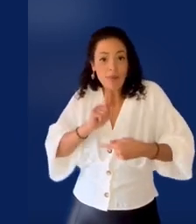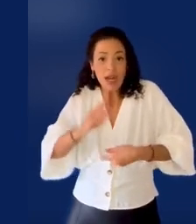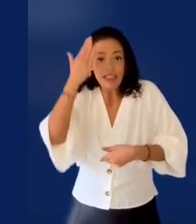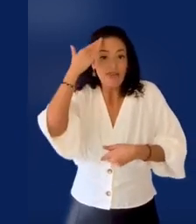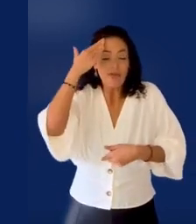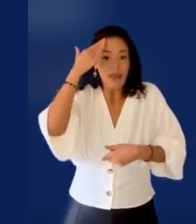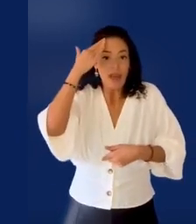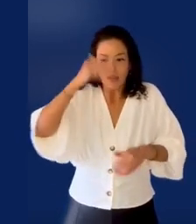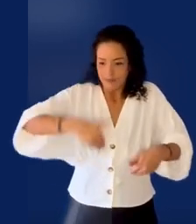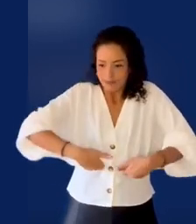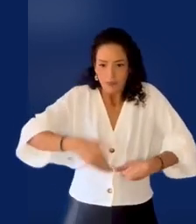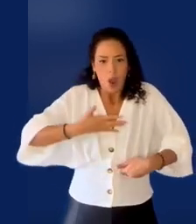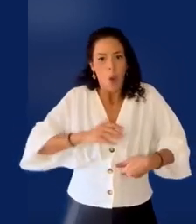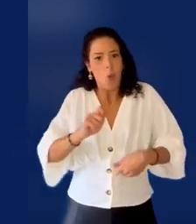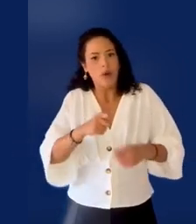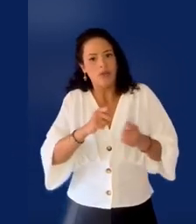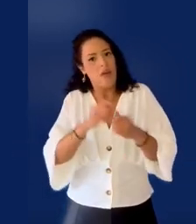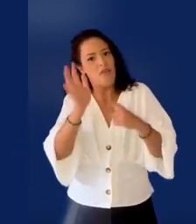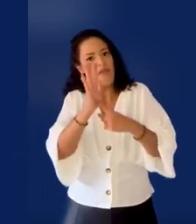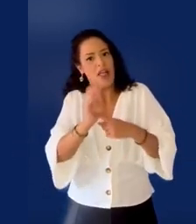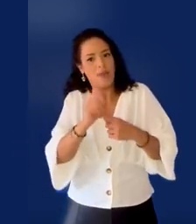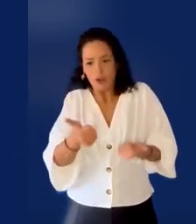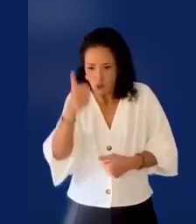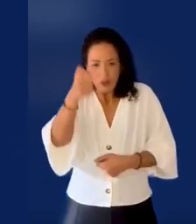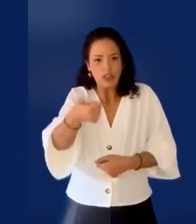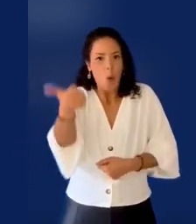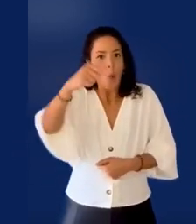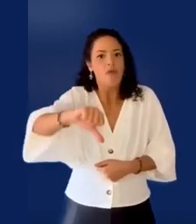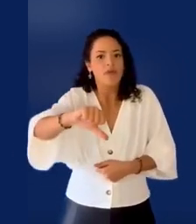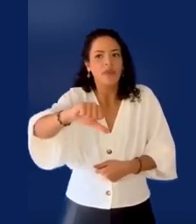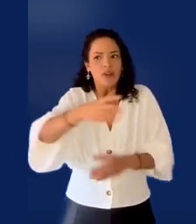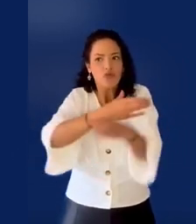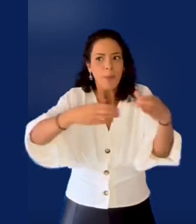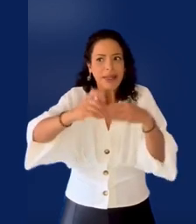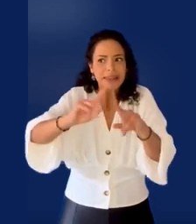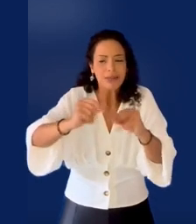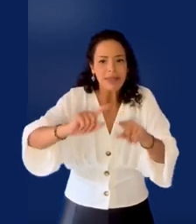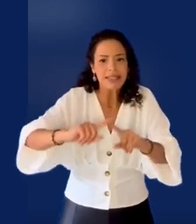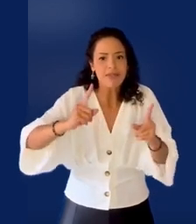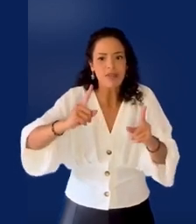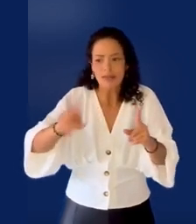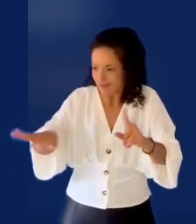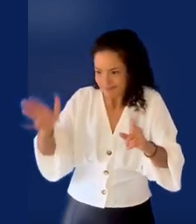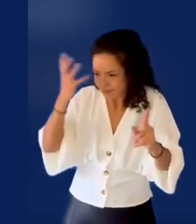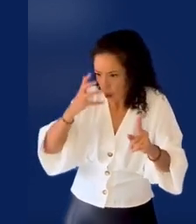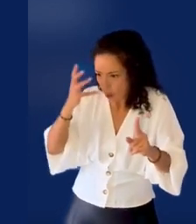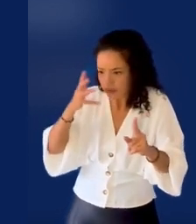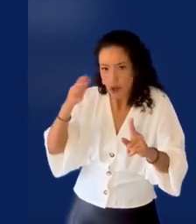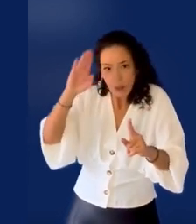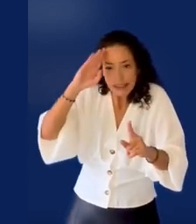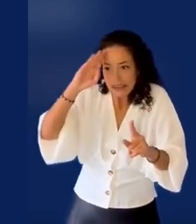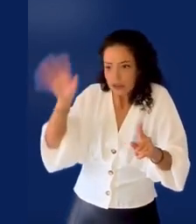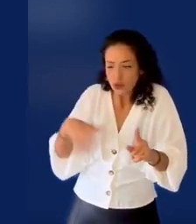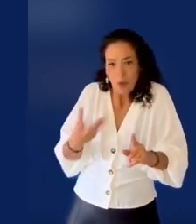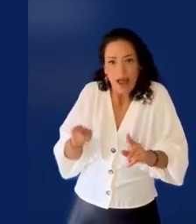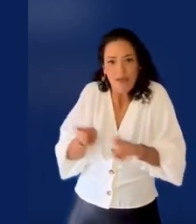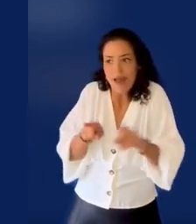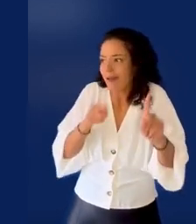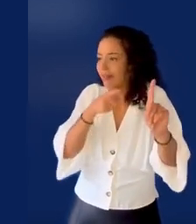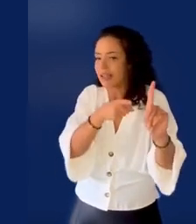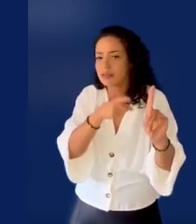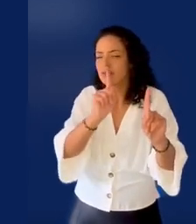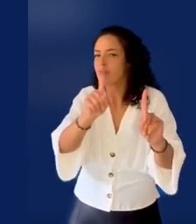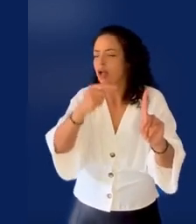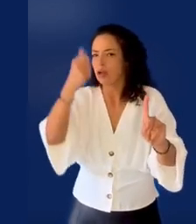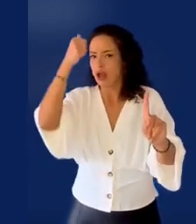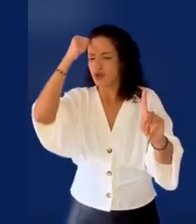turn off the film and replace it with something more gentle, to soothe and to reassure him that such danger did not exist, the nurse